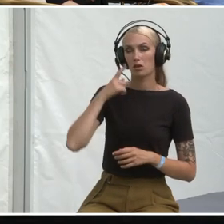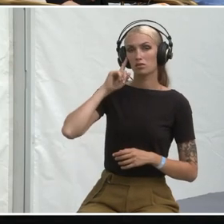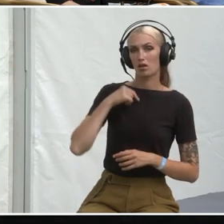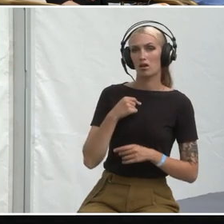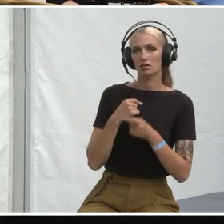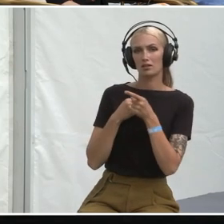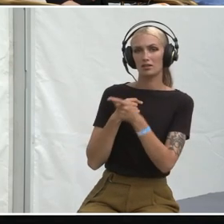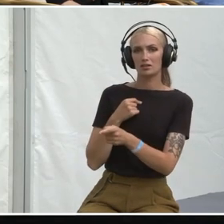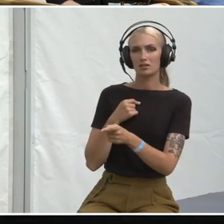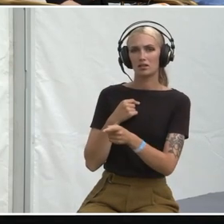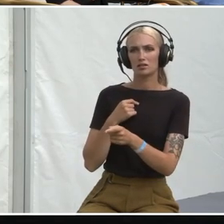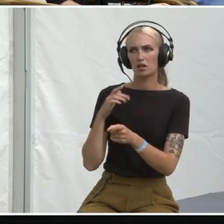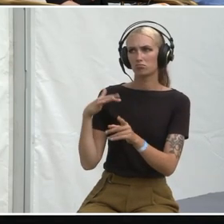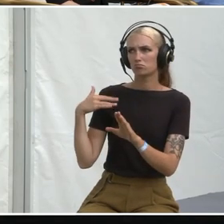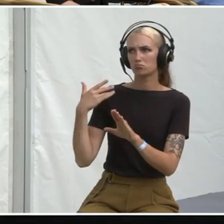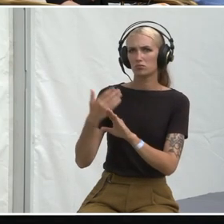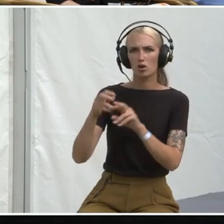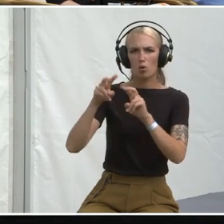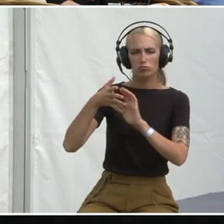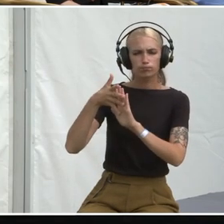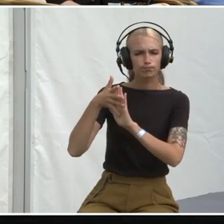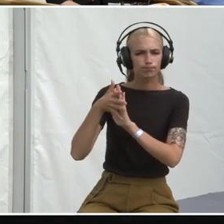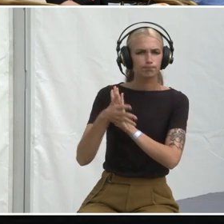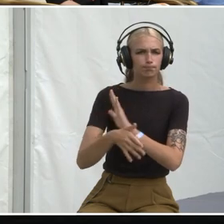most comprehensive till date.